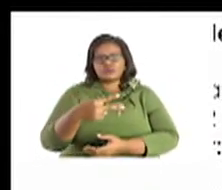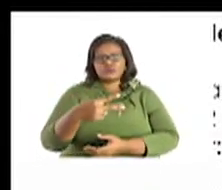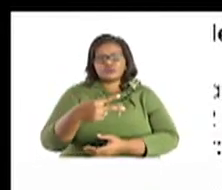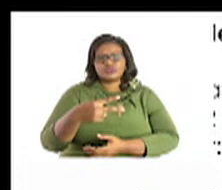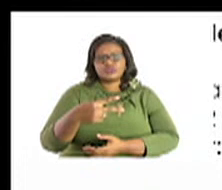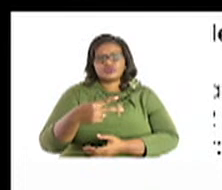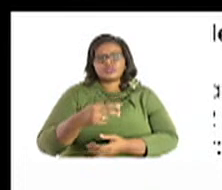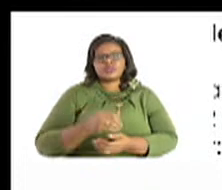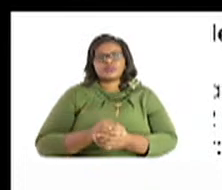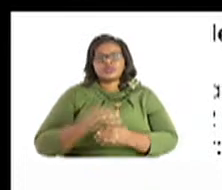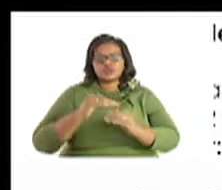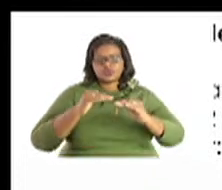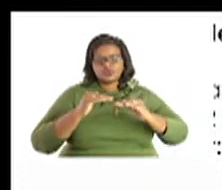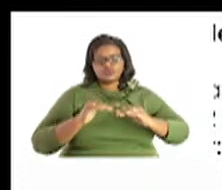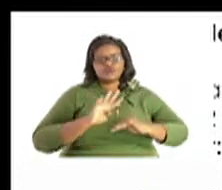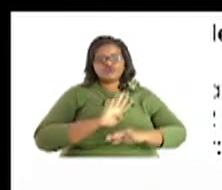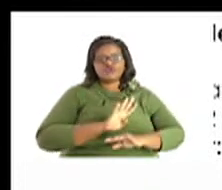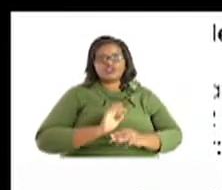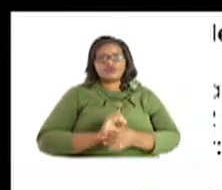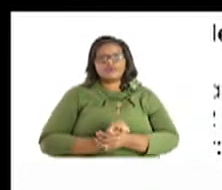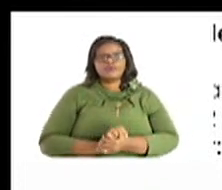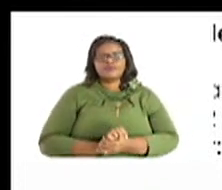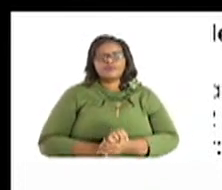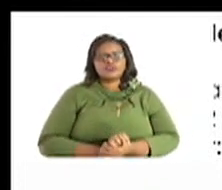Then on number 4, we are having